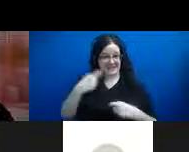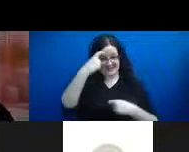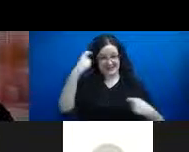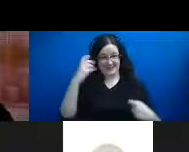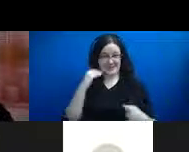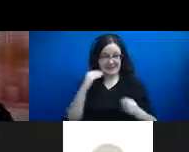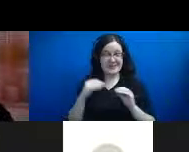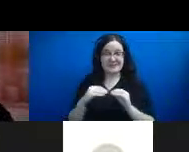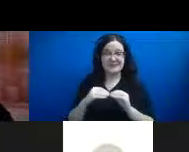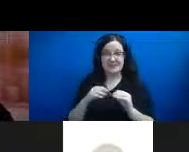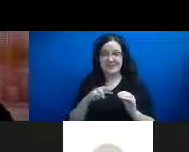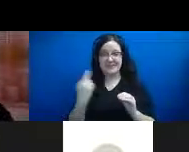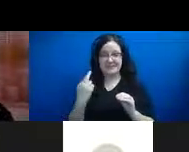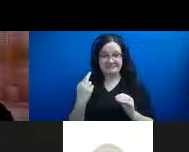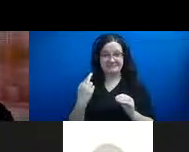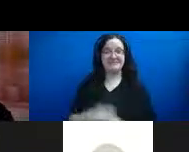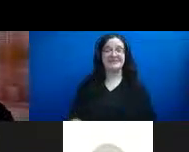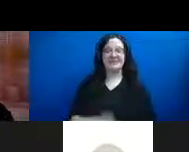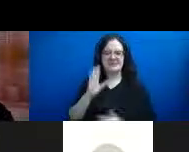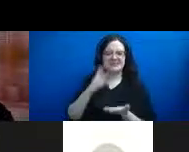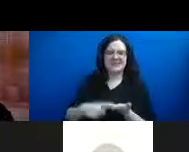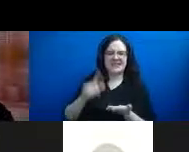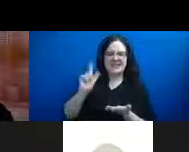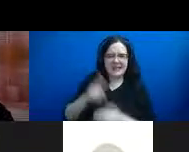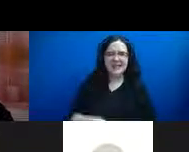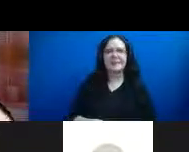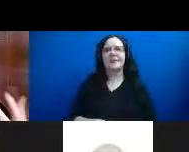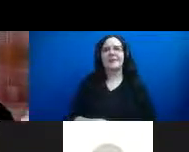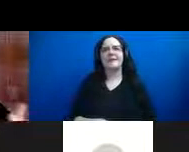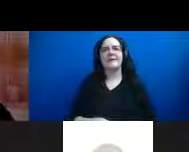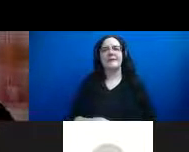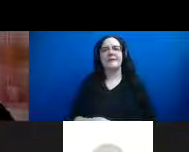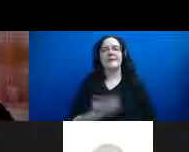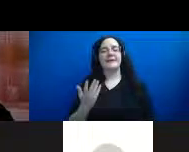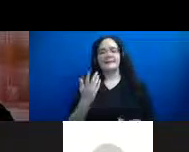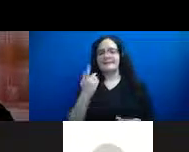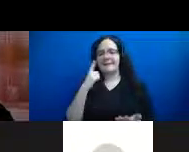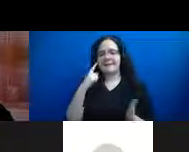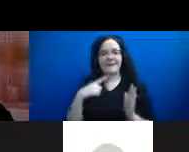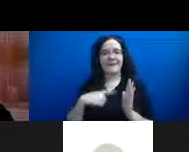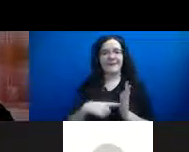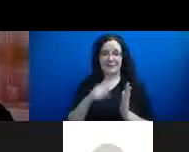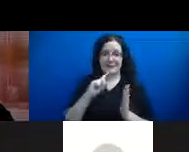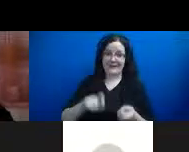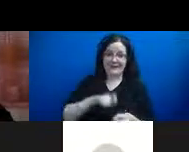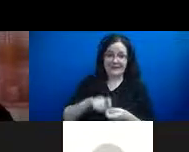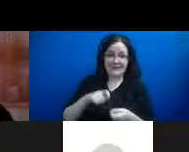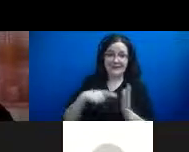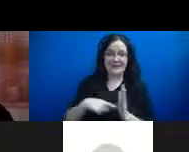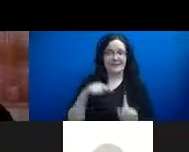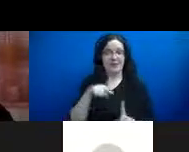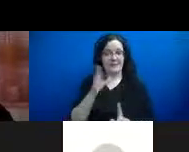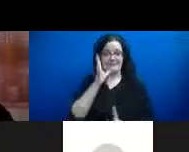talk a little bit more about that later. There's vulnerability when you have, for example, as a very specific example, parents who